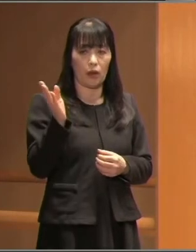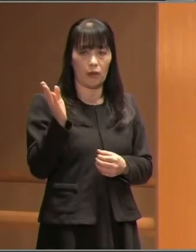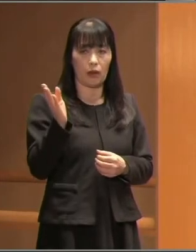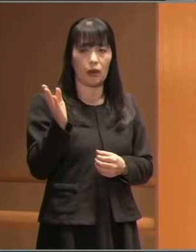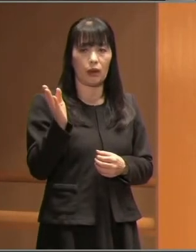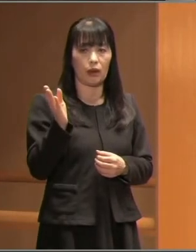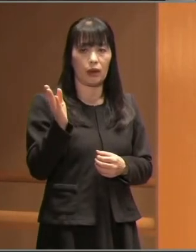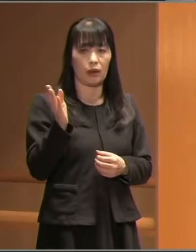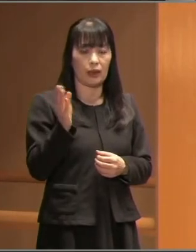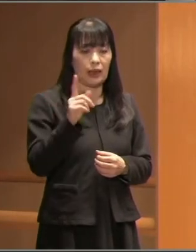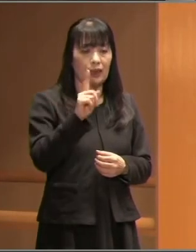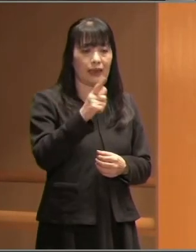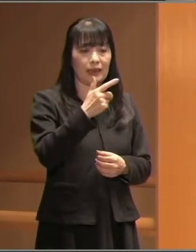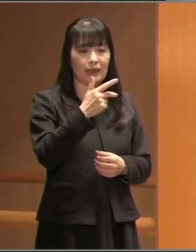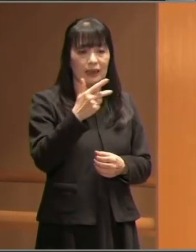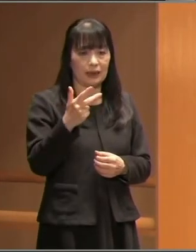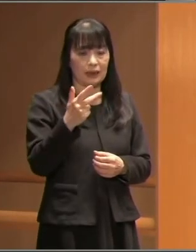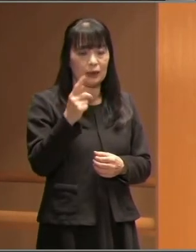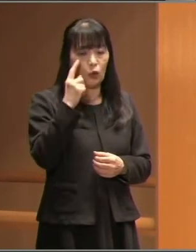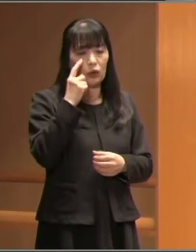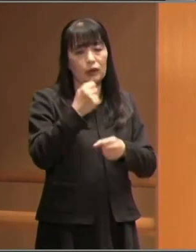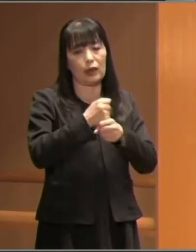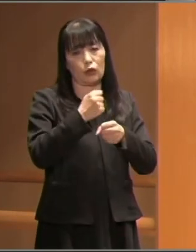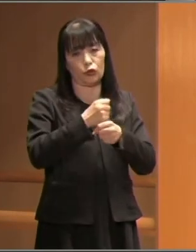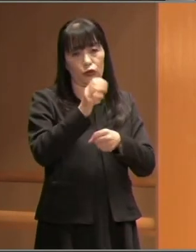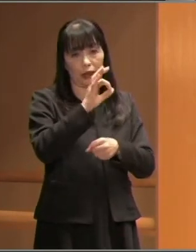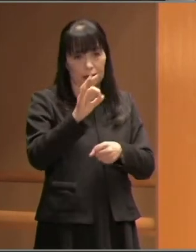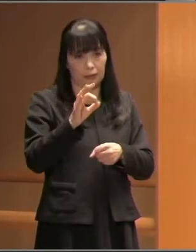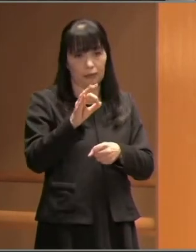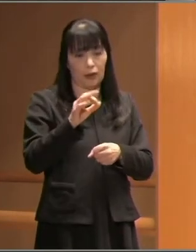This is the first prototype car